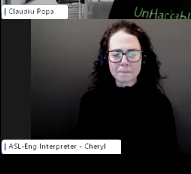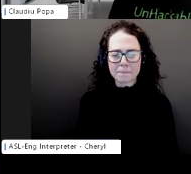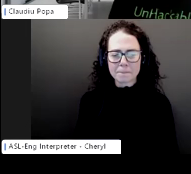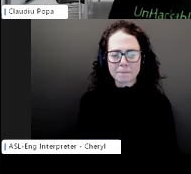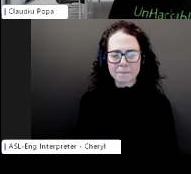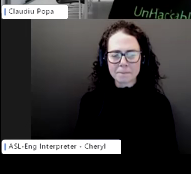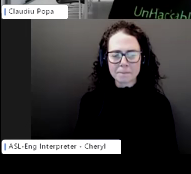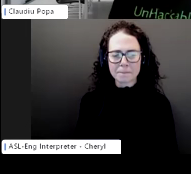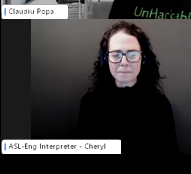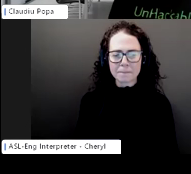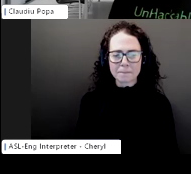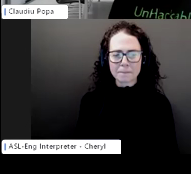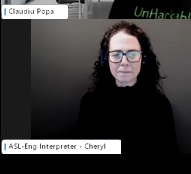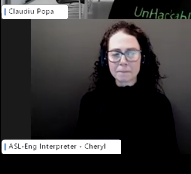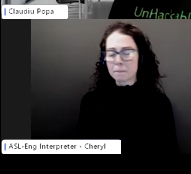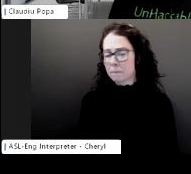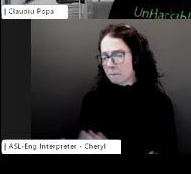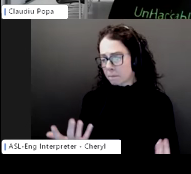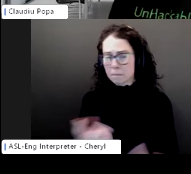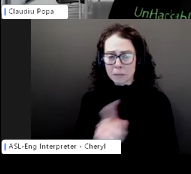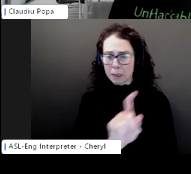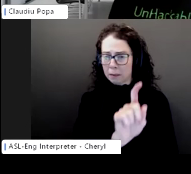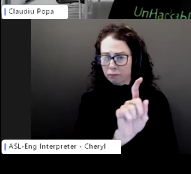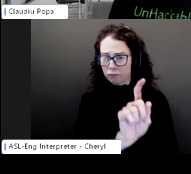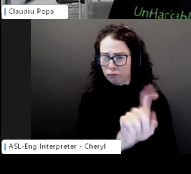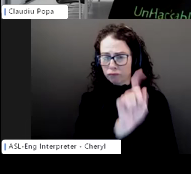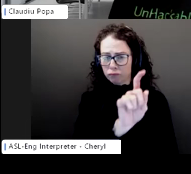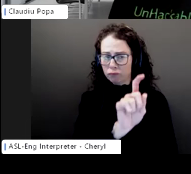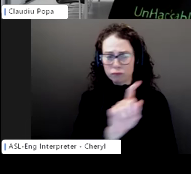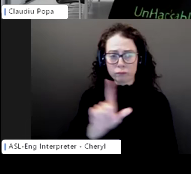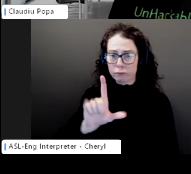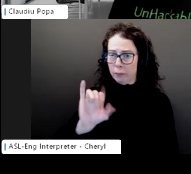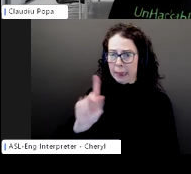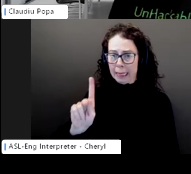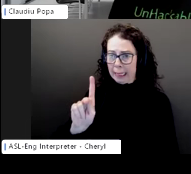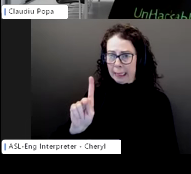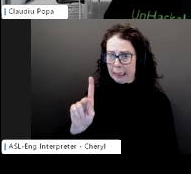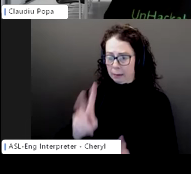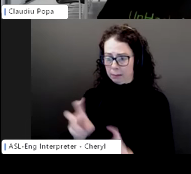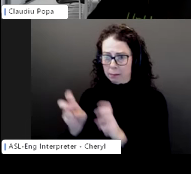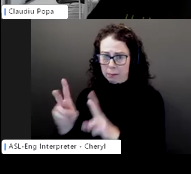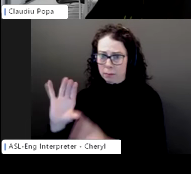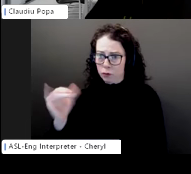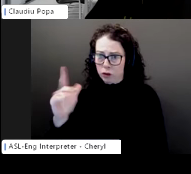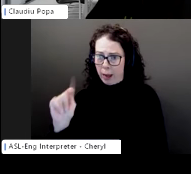directly by clicking on your screen. We're not putting any link in the chat box.